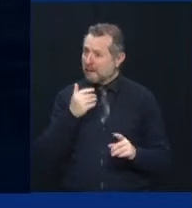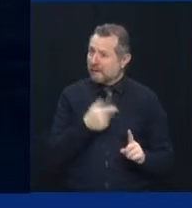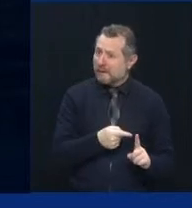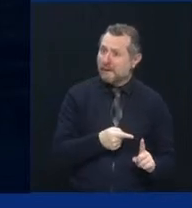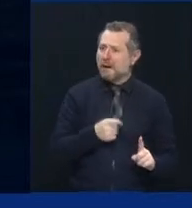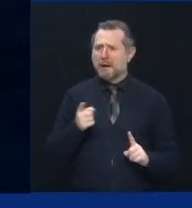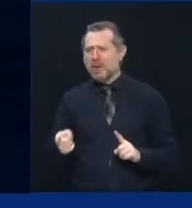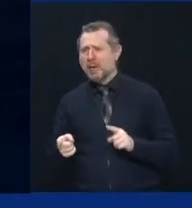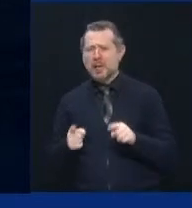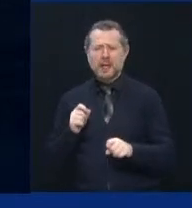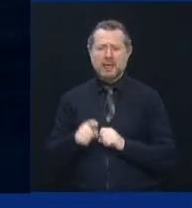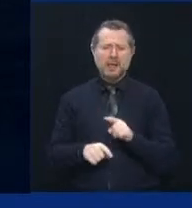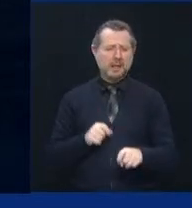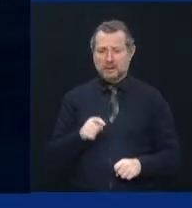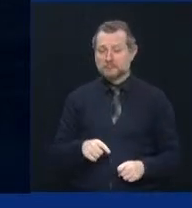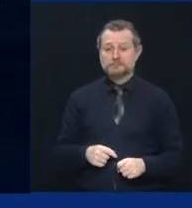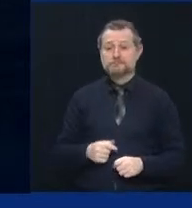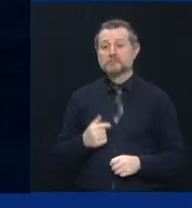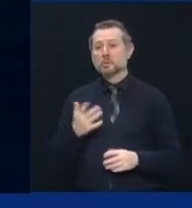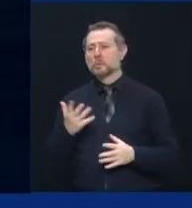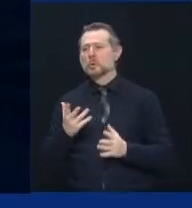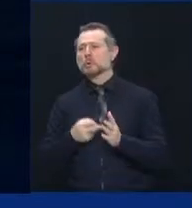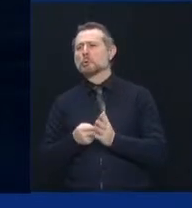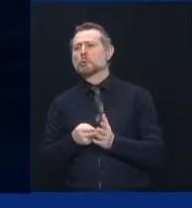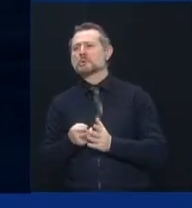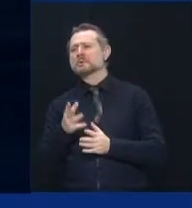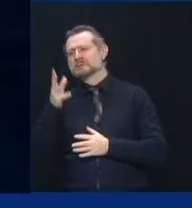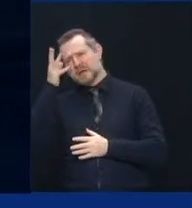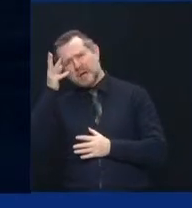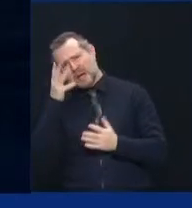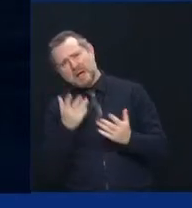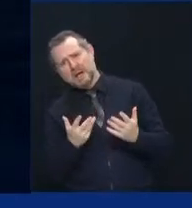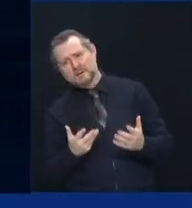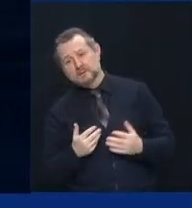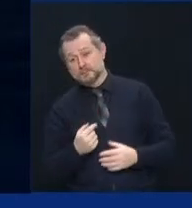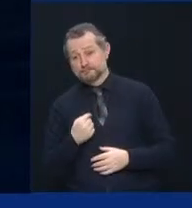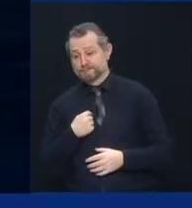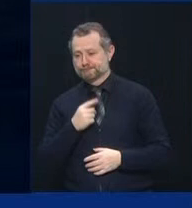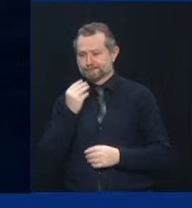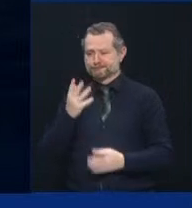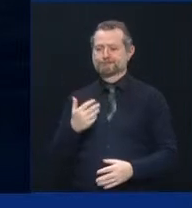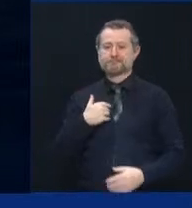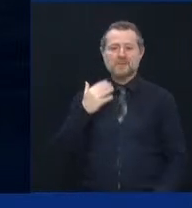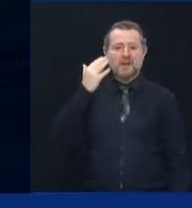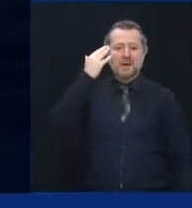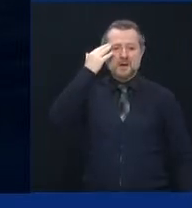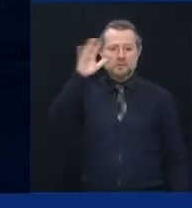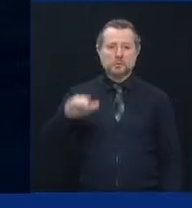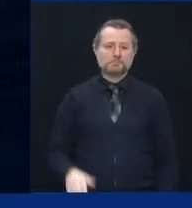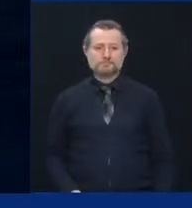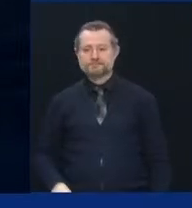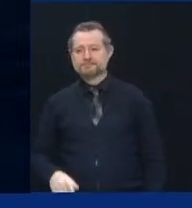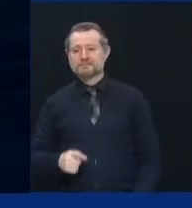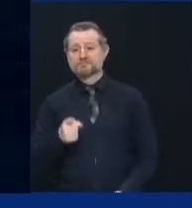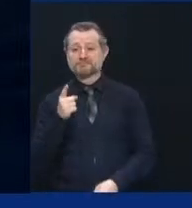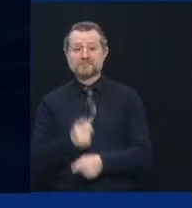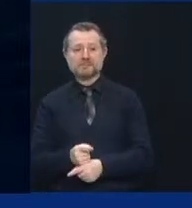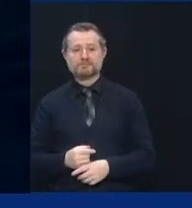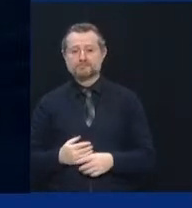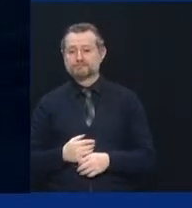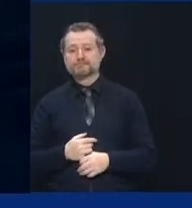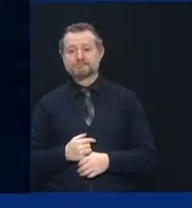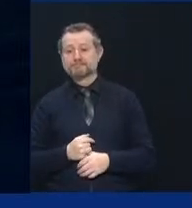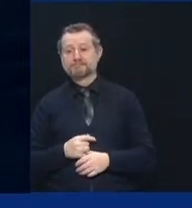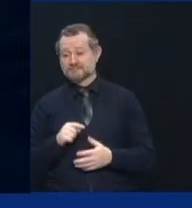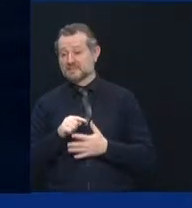And she said, what's the truth? And I said, I don't know. You're right. They said this, and then they